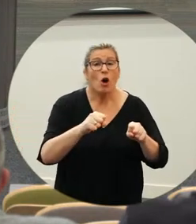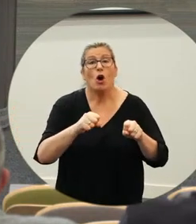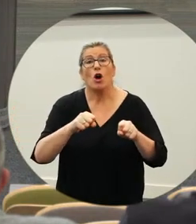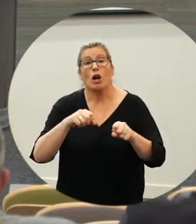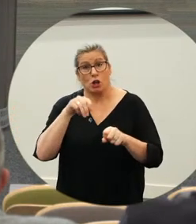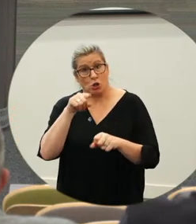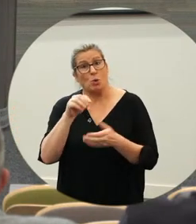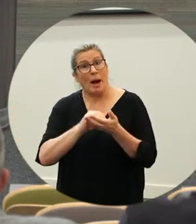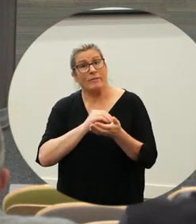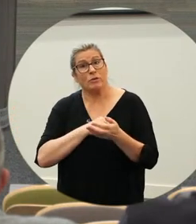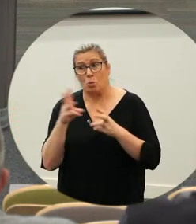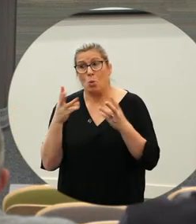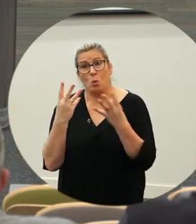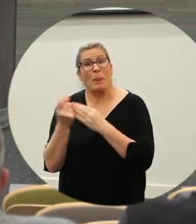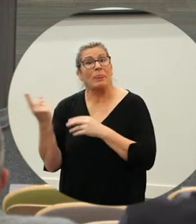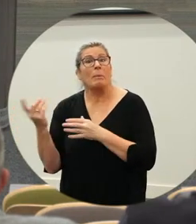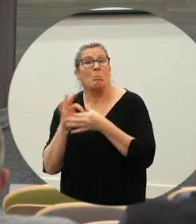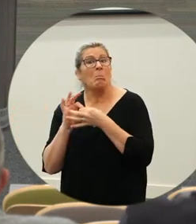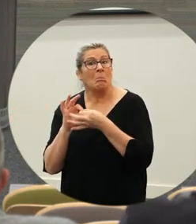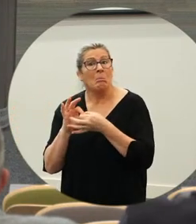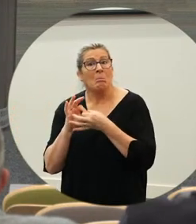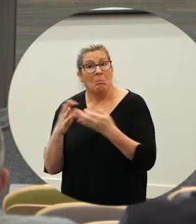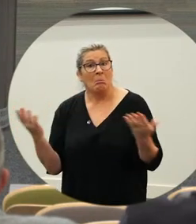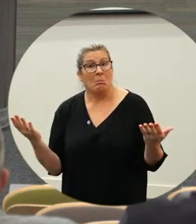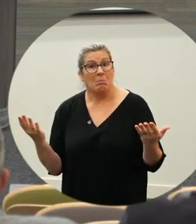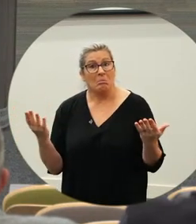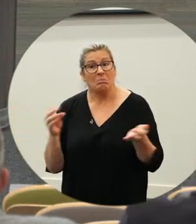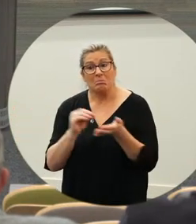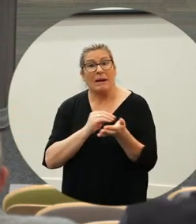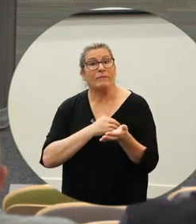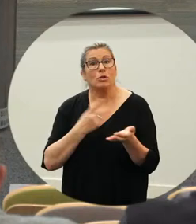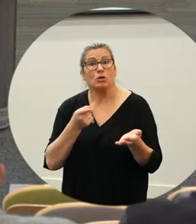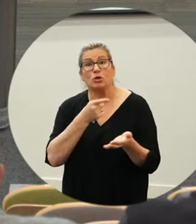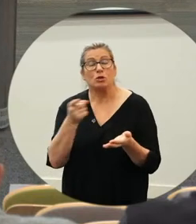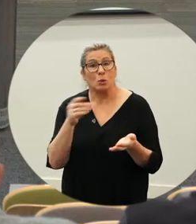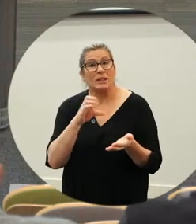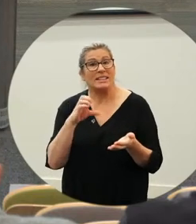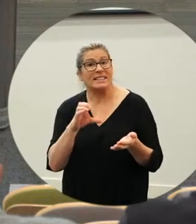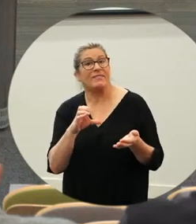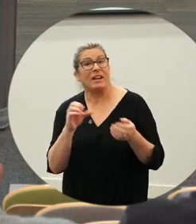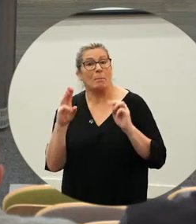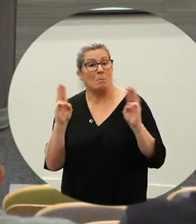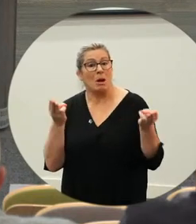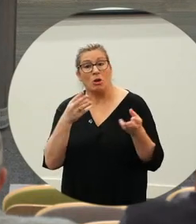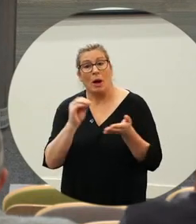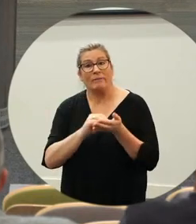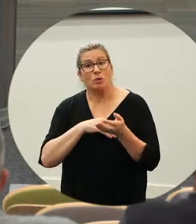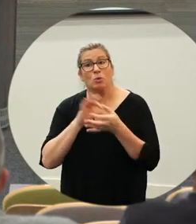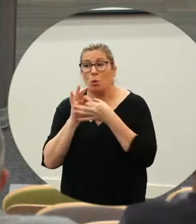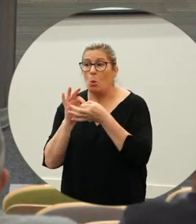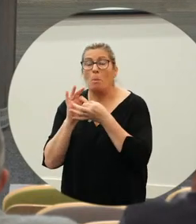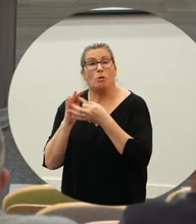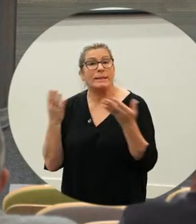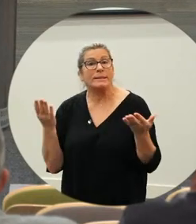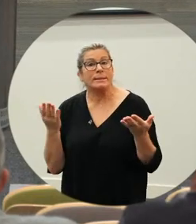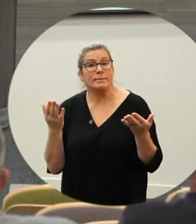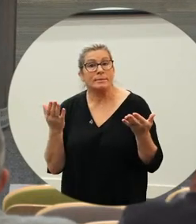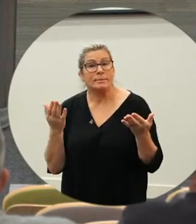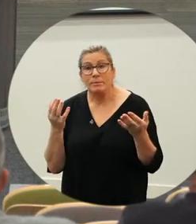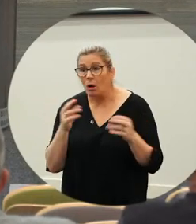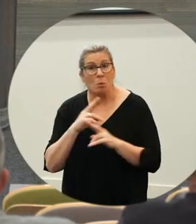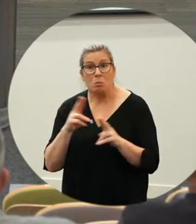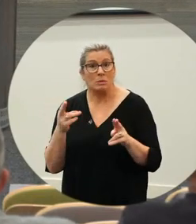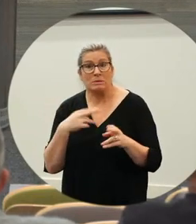have to work with the Germans. You're here, you are the civil power, you will have to cooperate with them. It wasn't a very